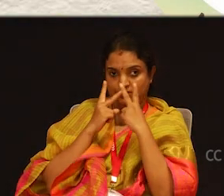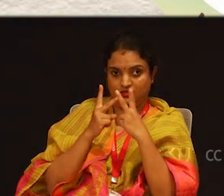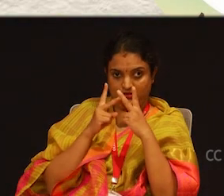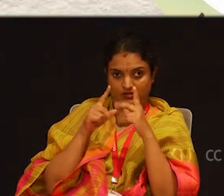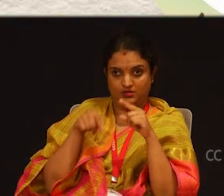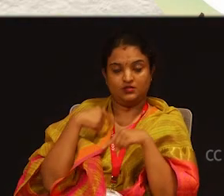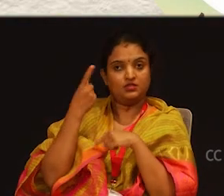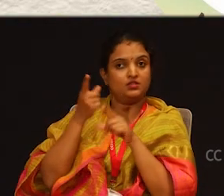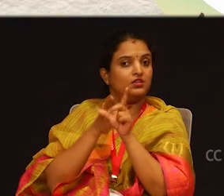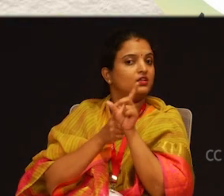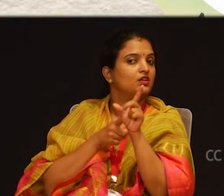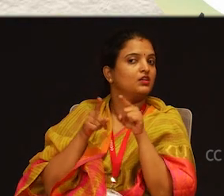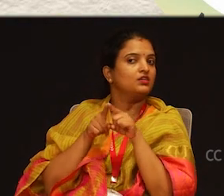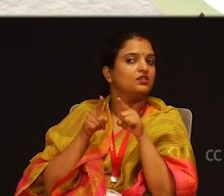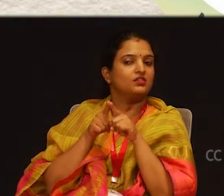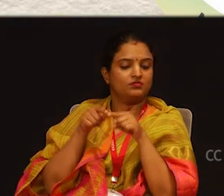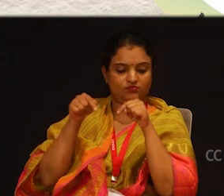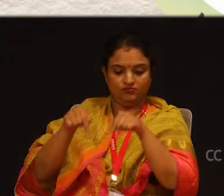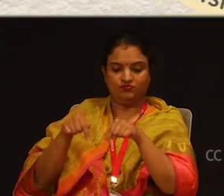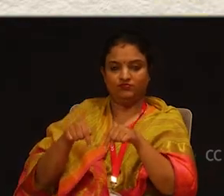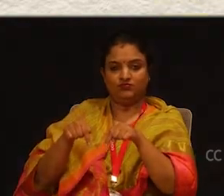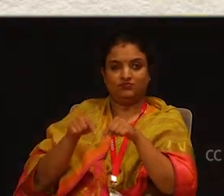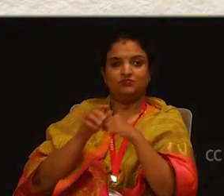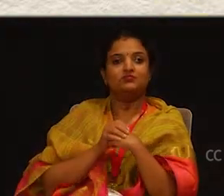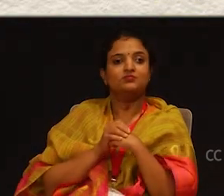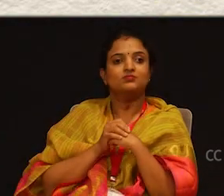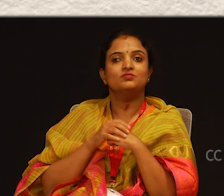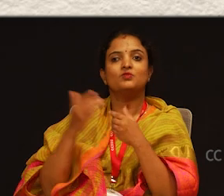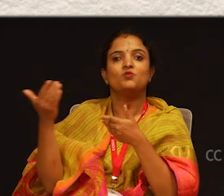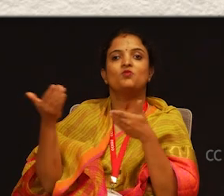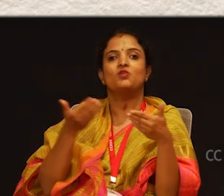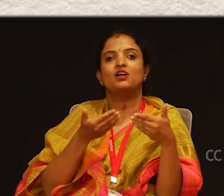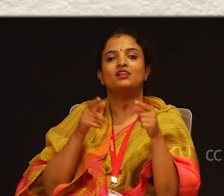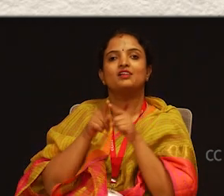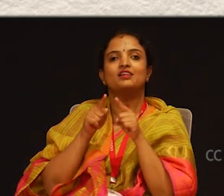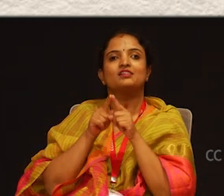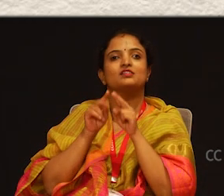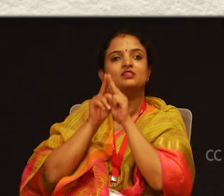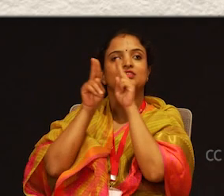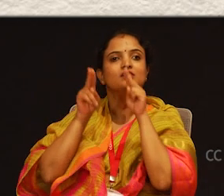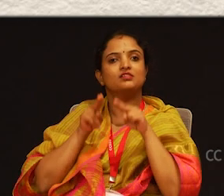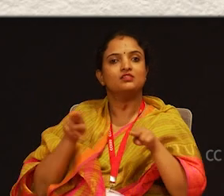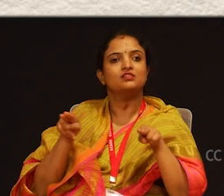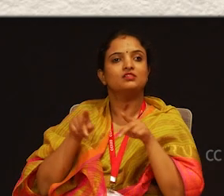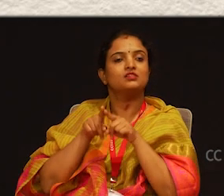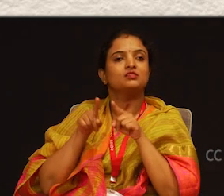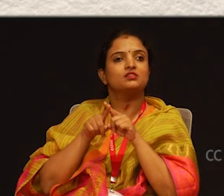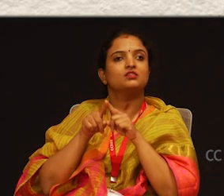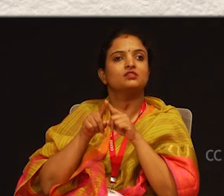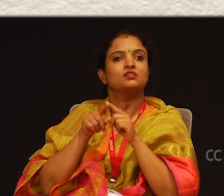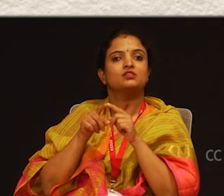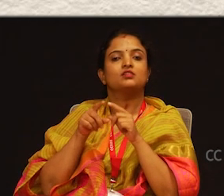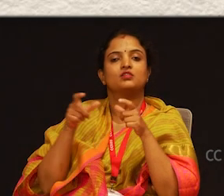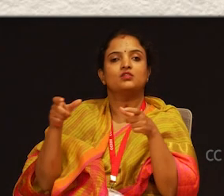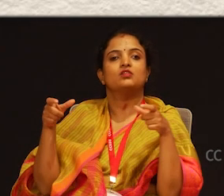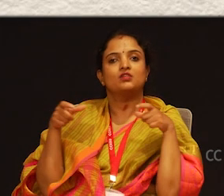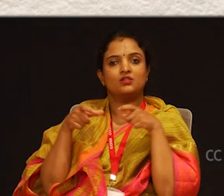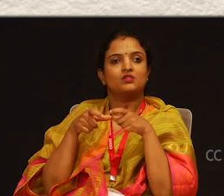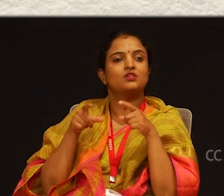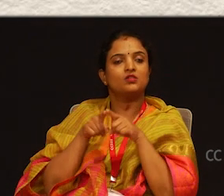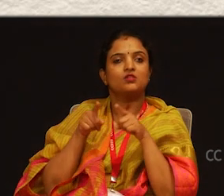life next year, right here. Welcome to the International Conference on